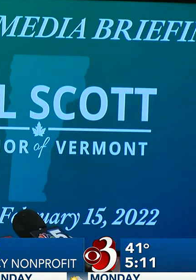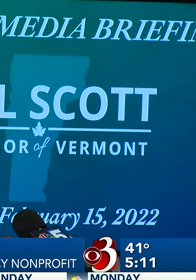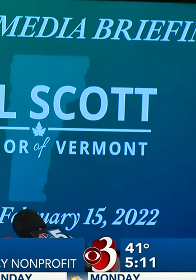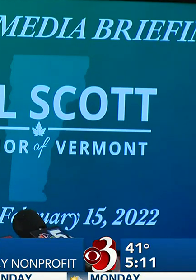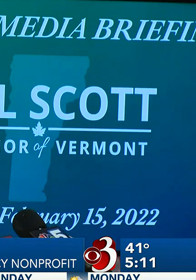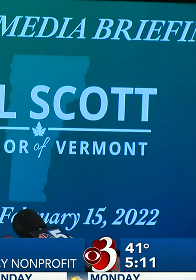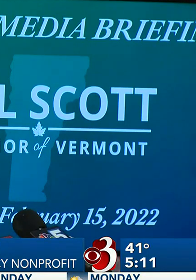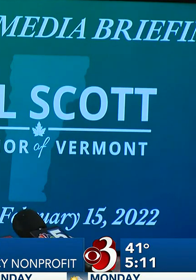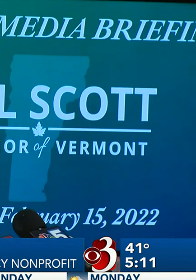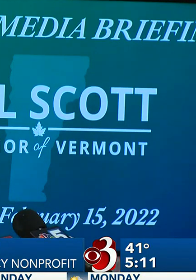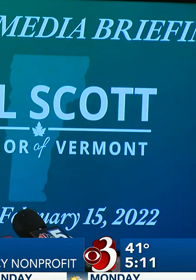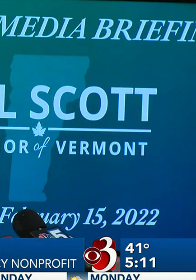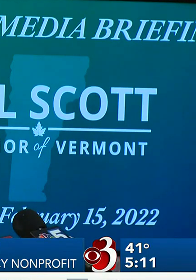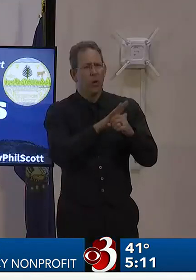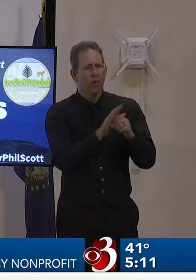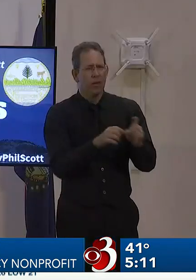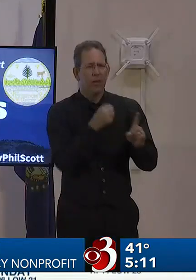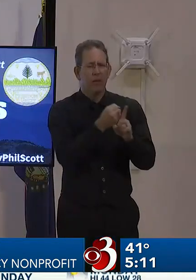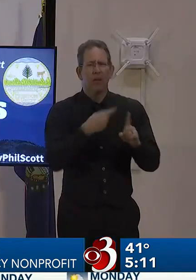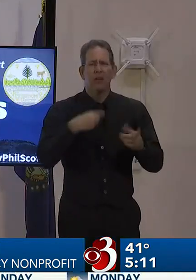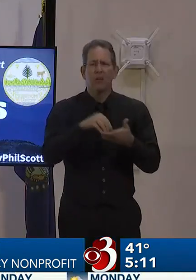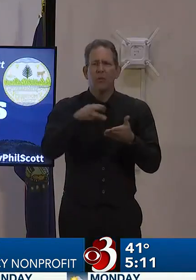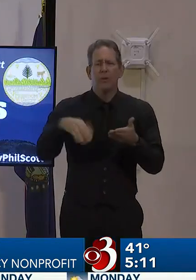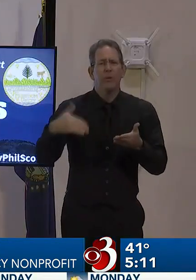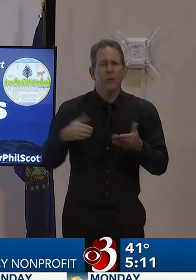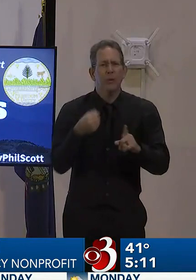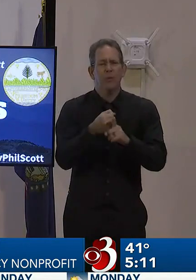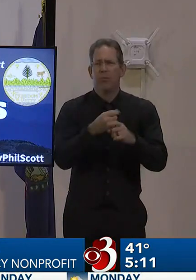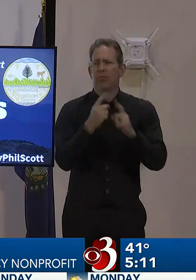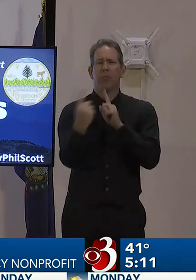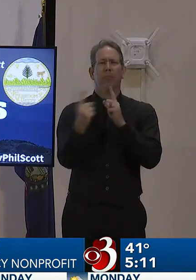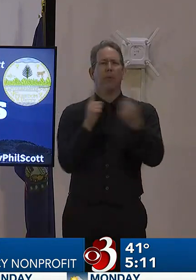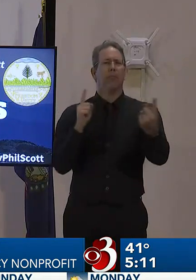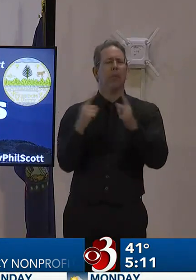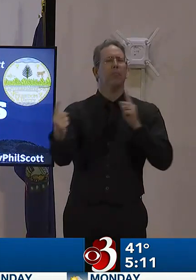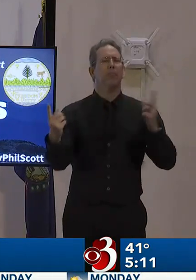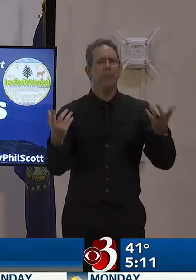principal, and superintendent. He was a key member of the governor's cabinet during the pandemic.